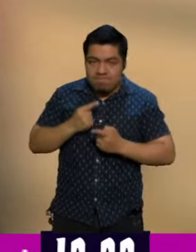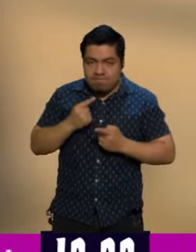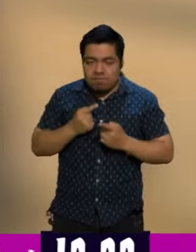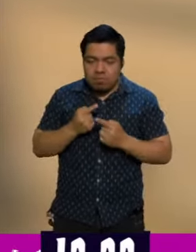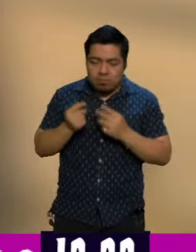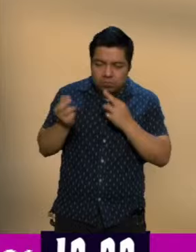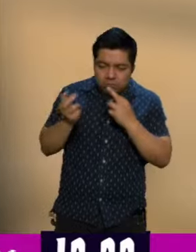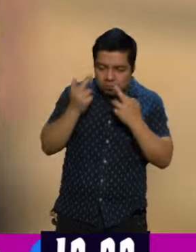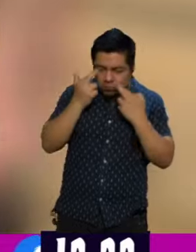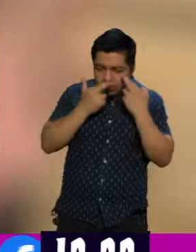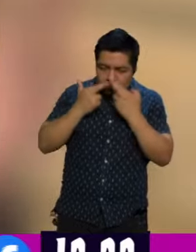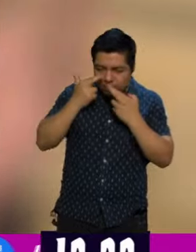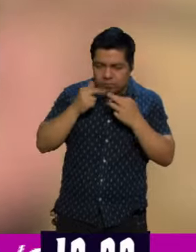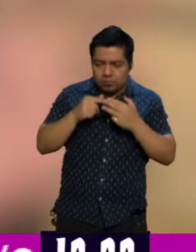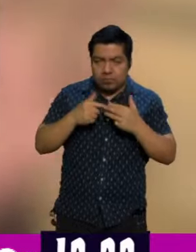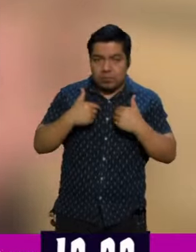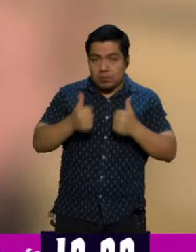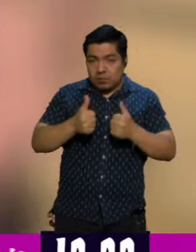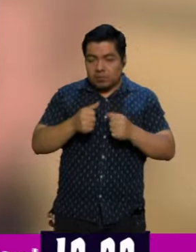calculating, understanding